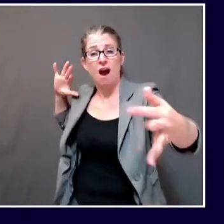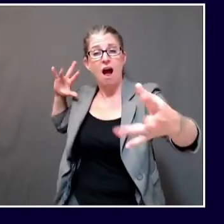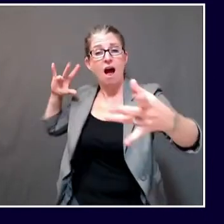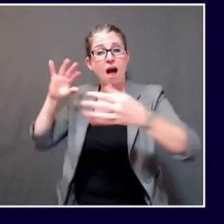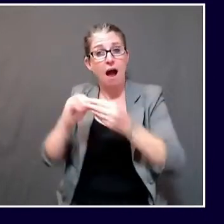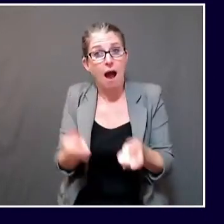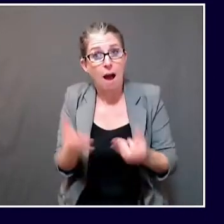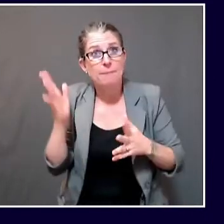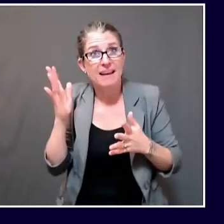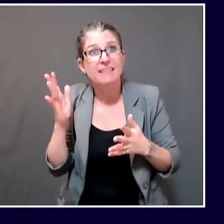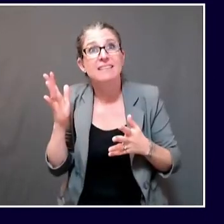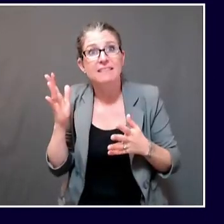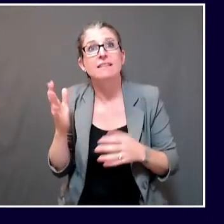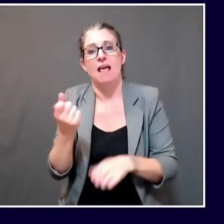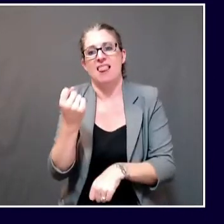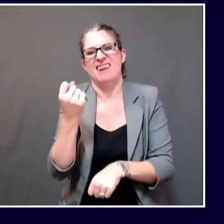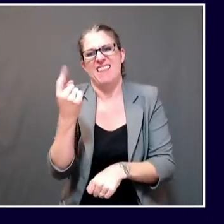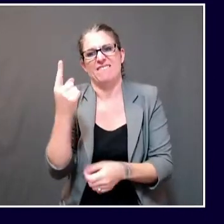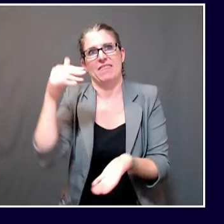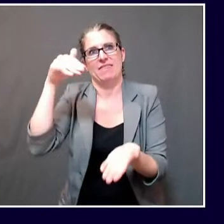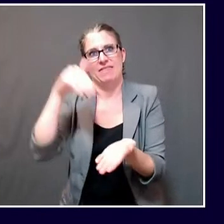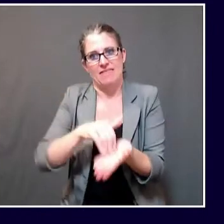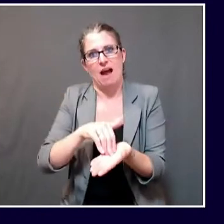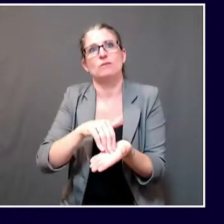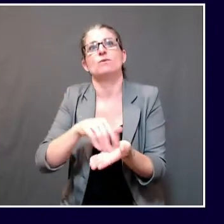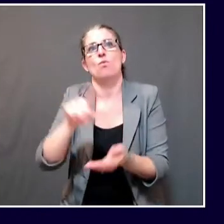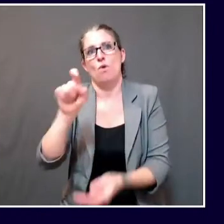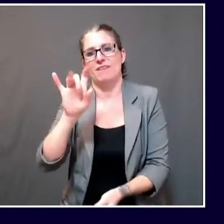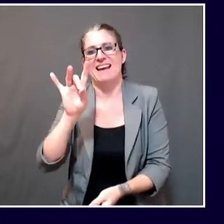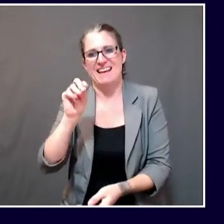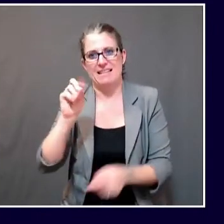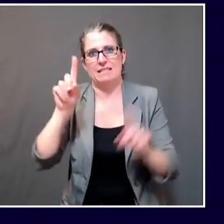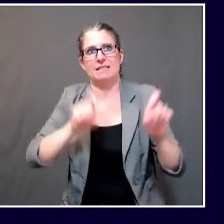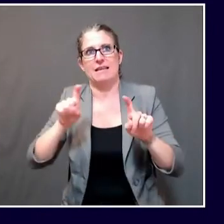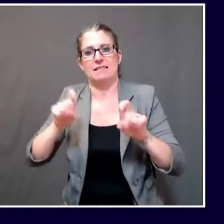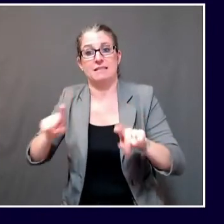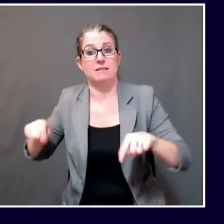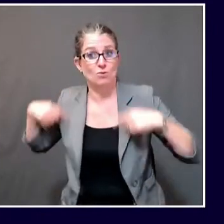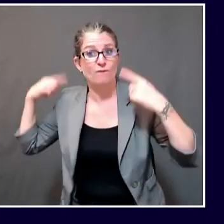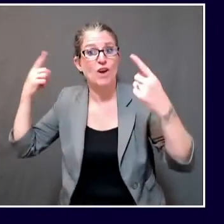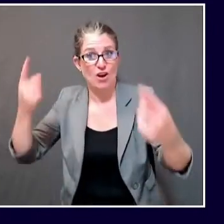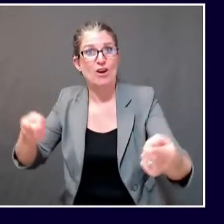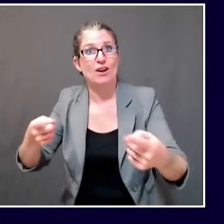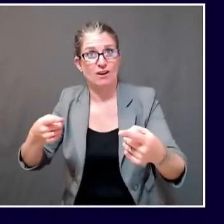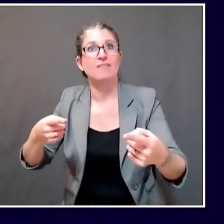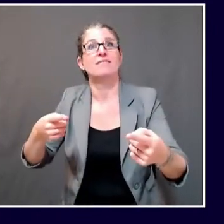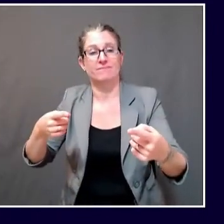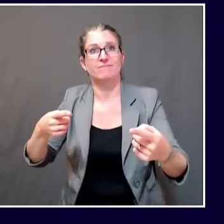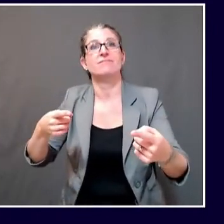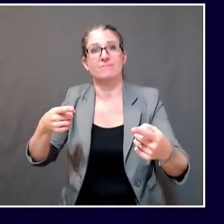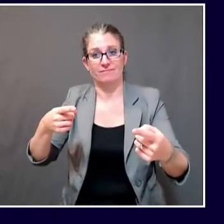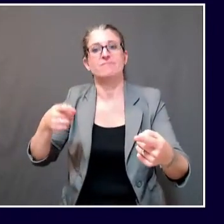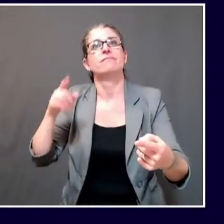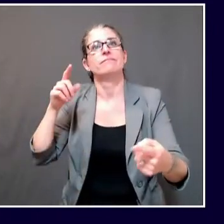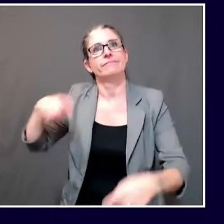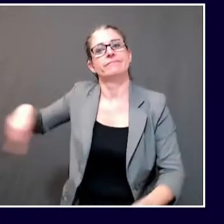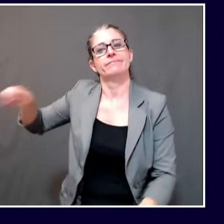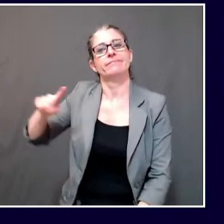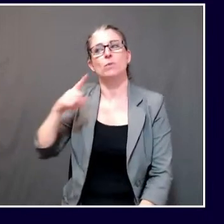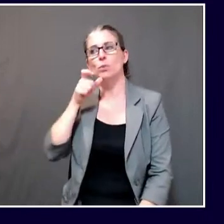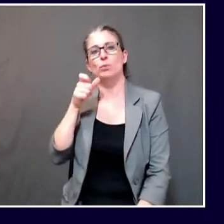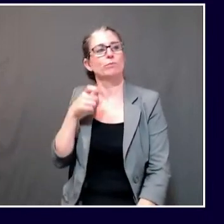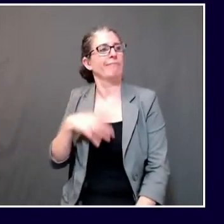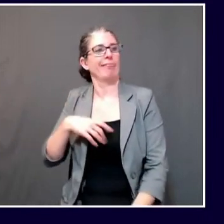11,180 PCR tests that have been run on individuals who have identified themselves as an out-of-state